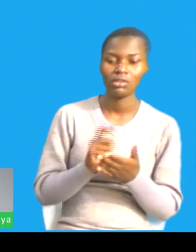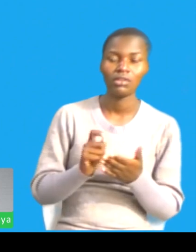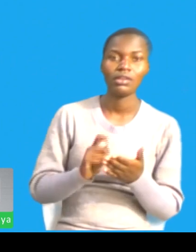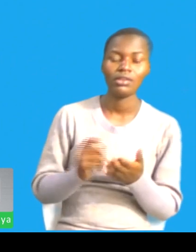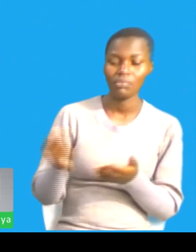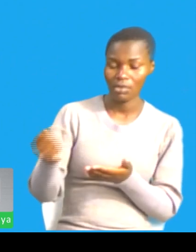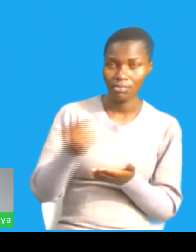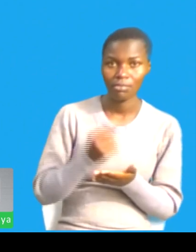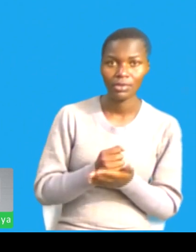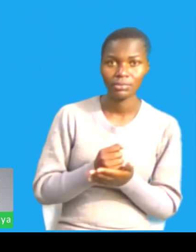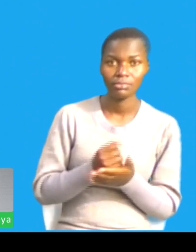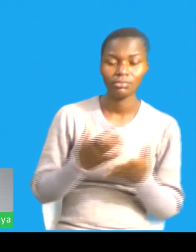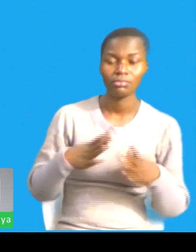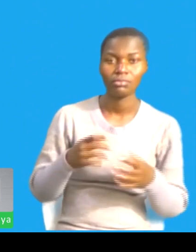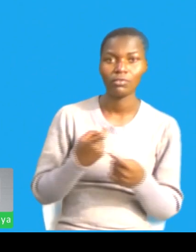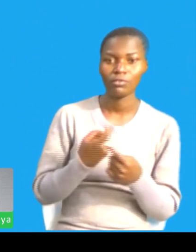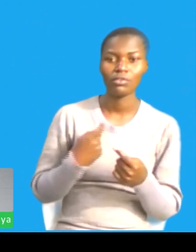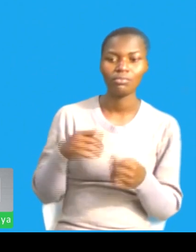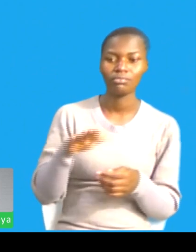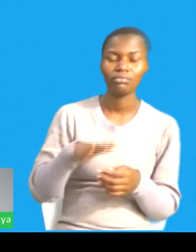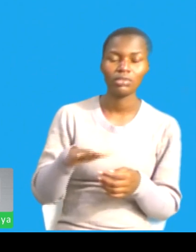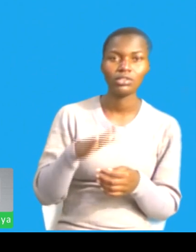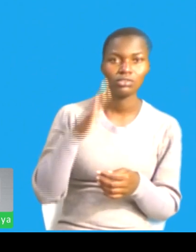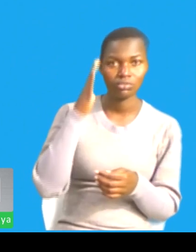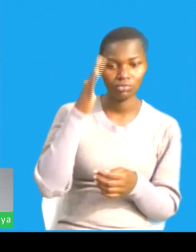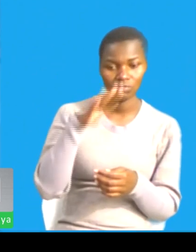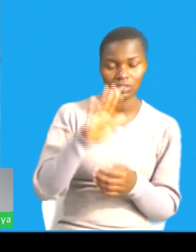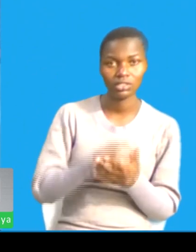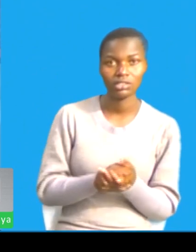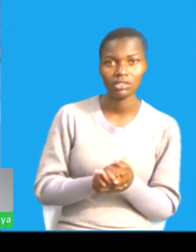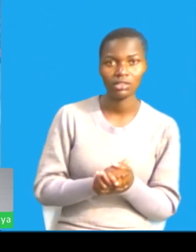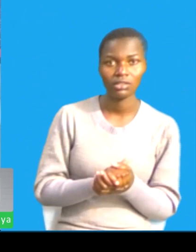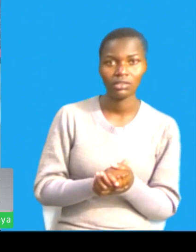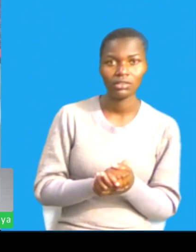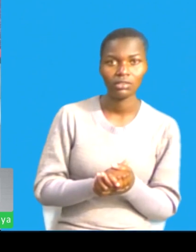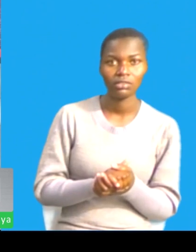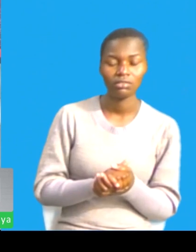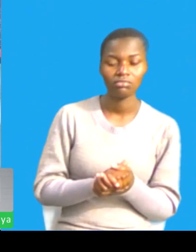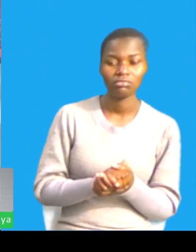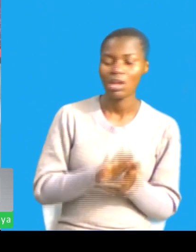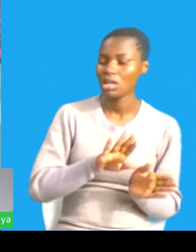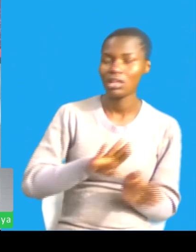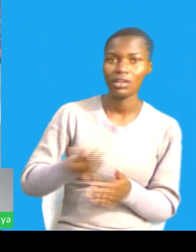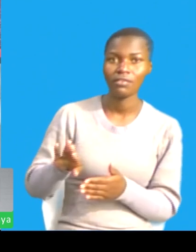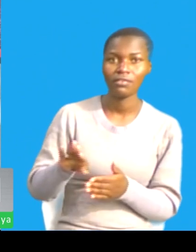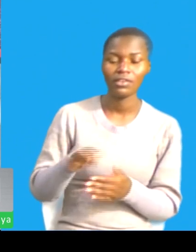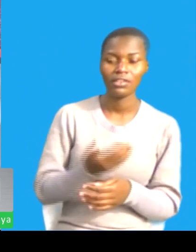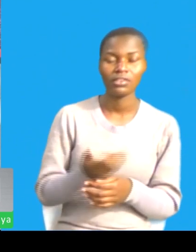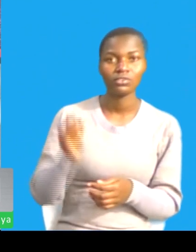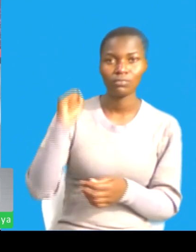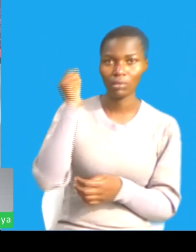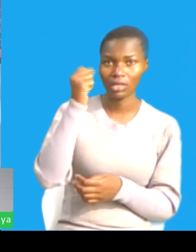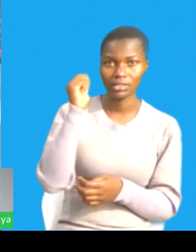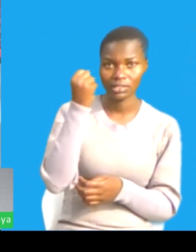need to change the politics in this country. We must reach a politics of issues. Tuache mambo ya politics